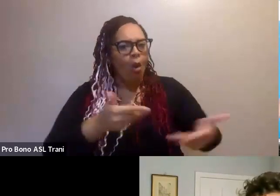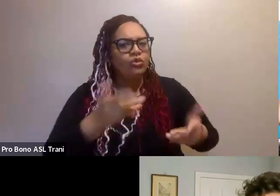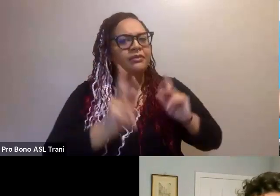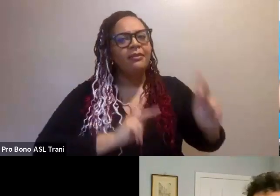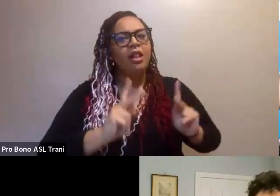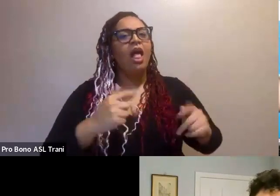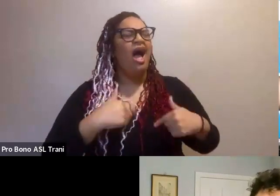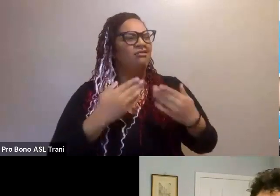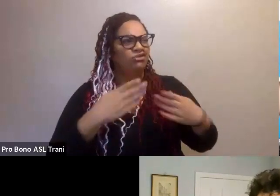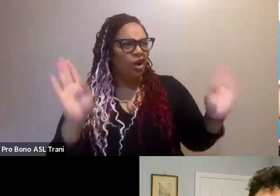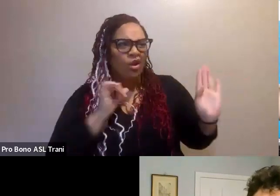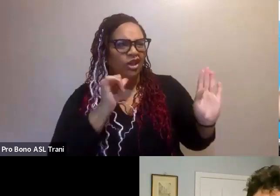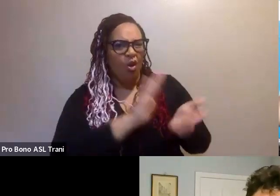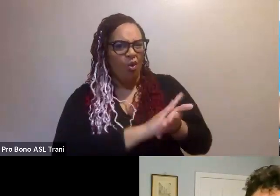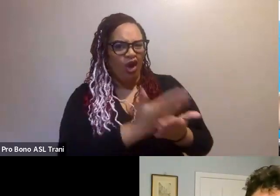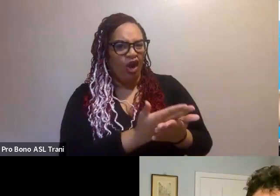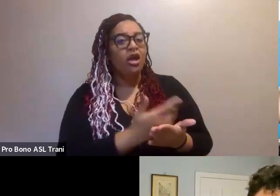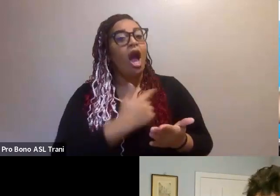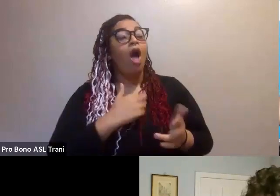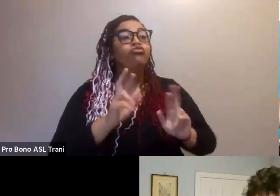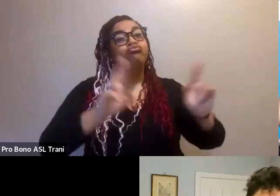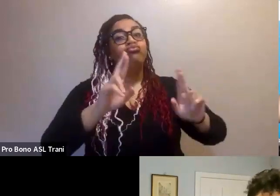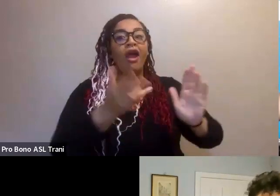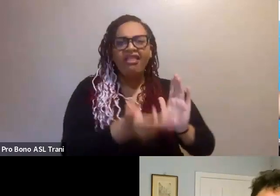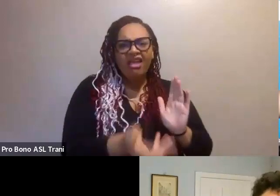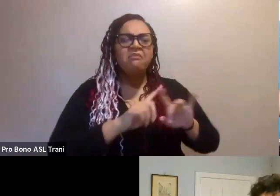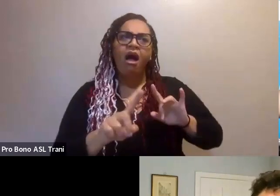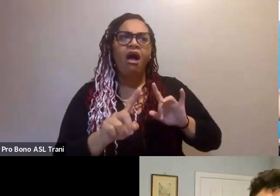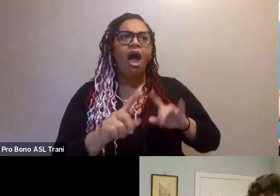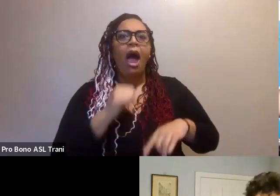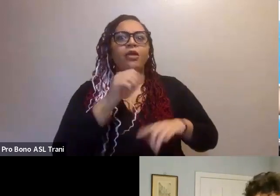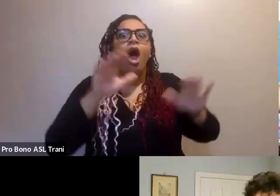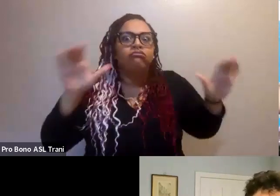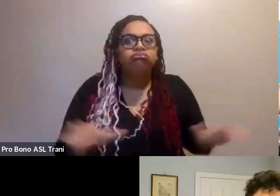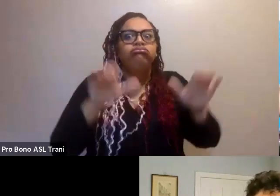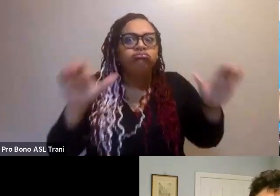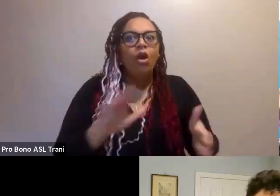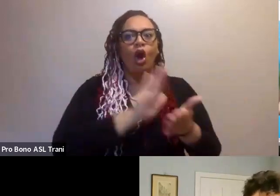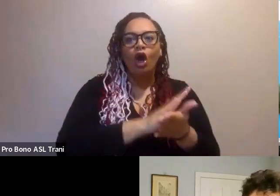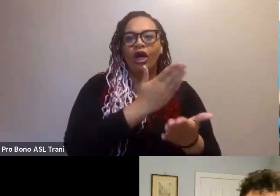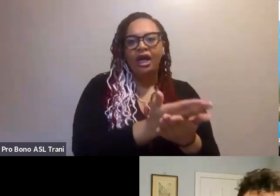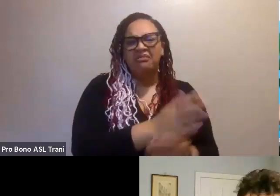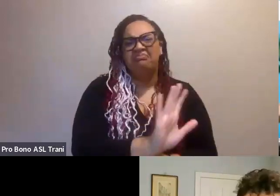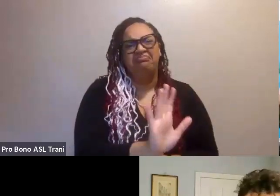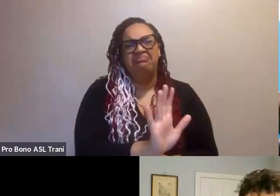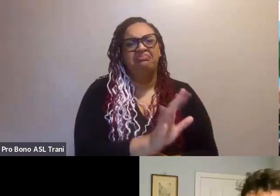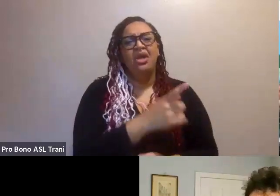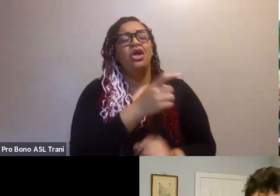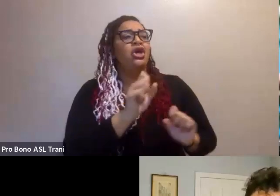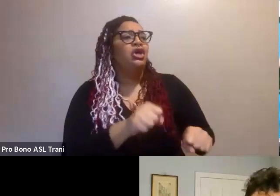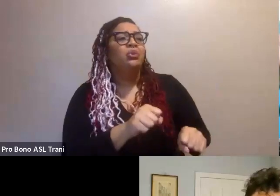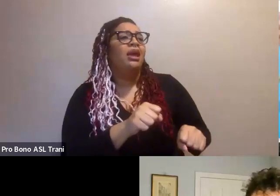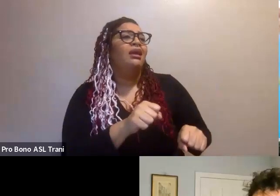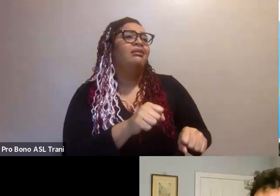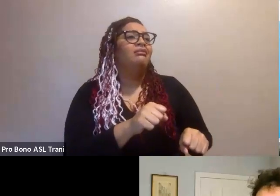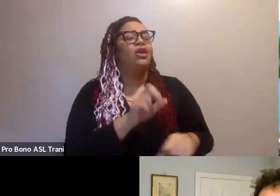don't cook. Like I'll prepare, but like I'm not like actively cooking, right? Like you can roast the chicken and let it sit for an hour and